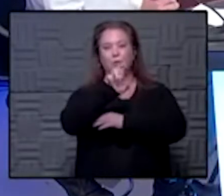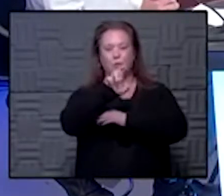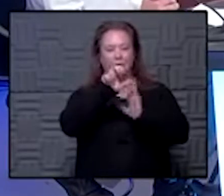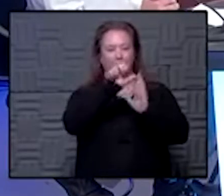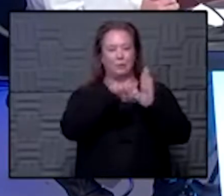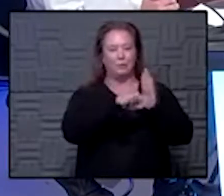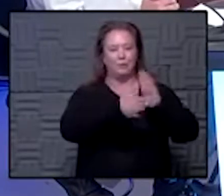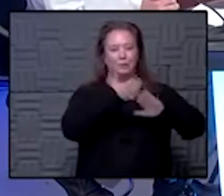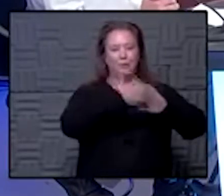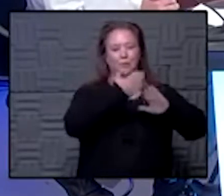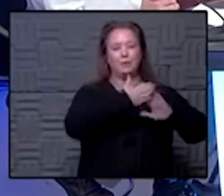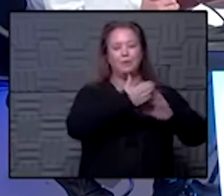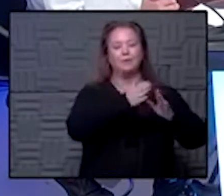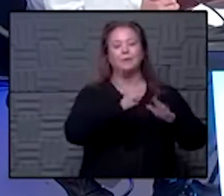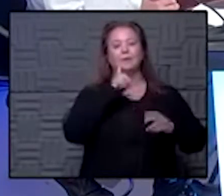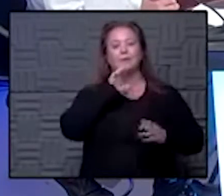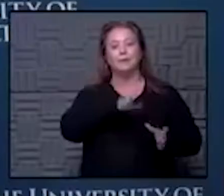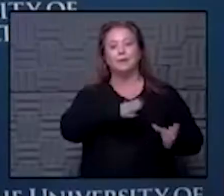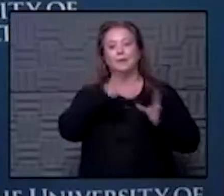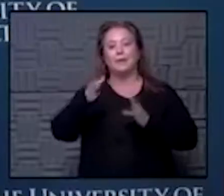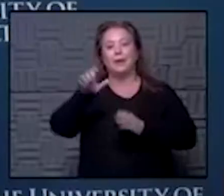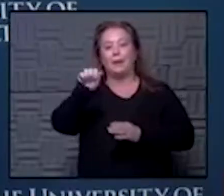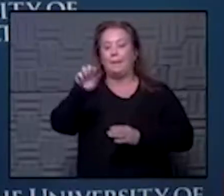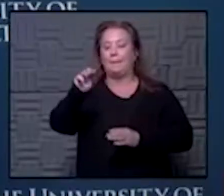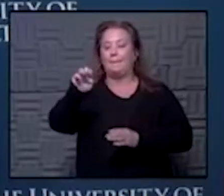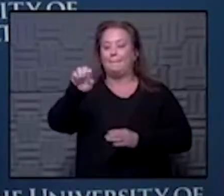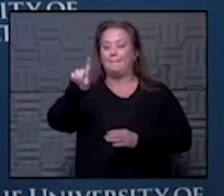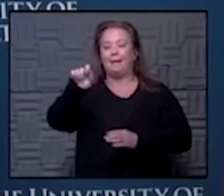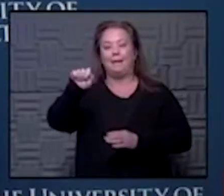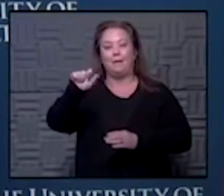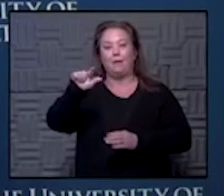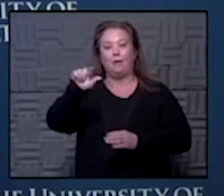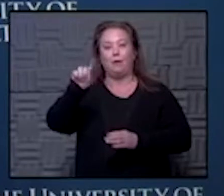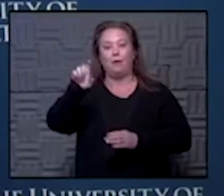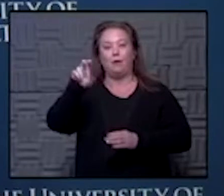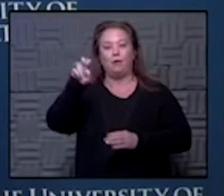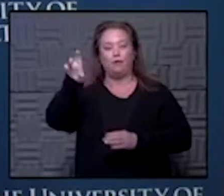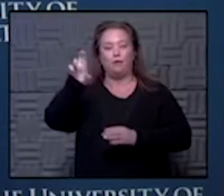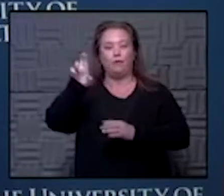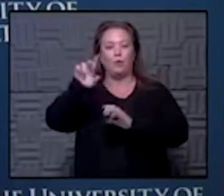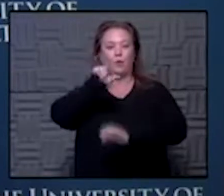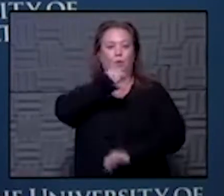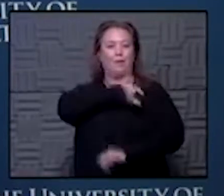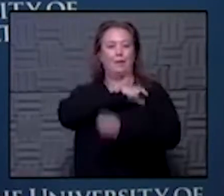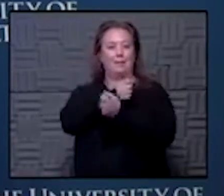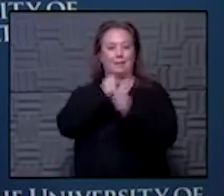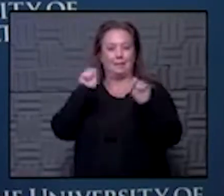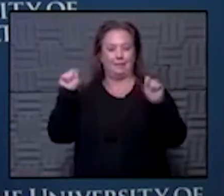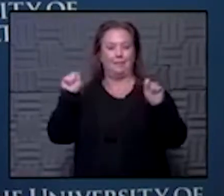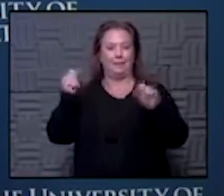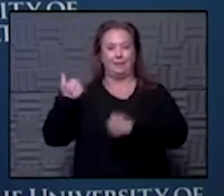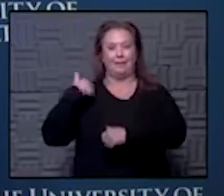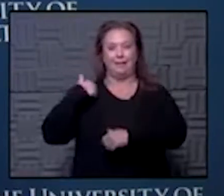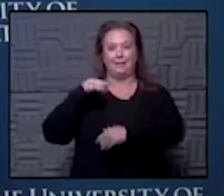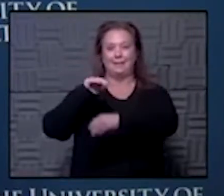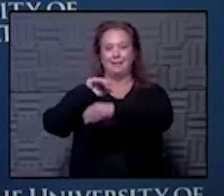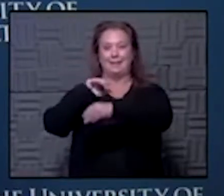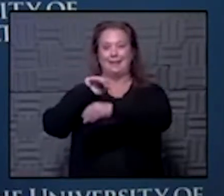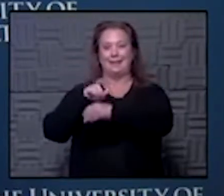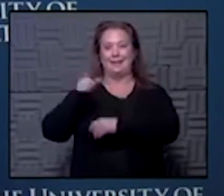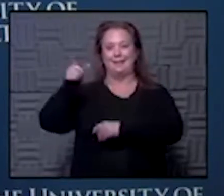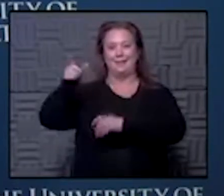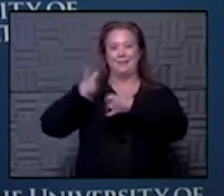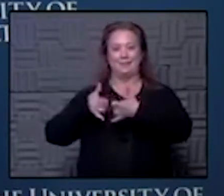Procedural Services. And in Studio B is Amanda Gardner. She is the Director of Quality and Safety, and last night, she